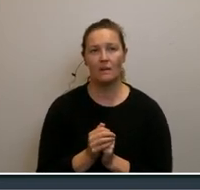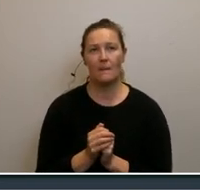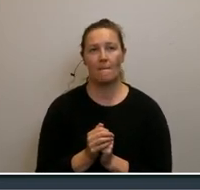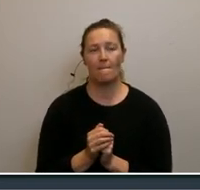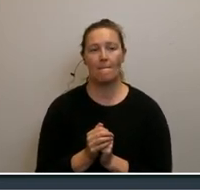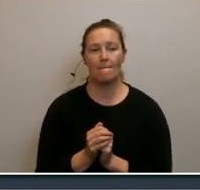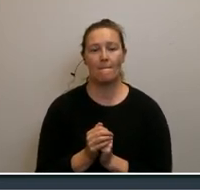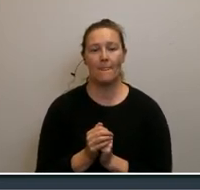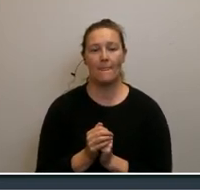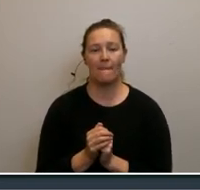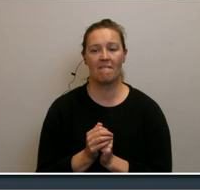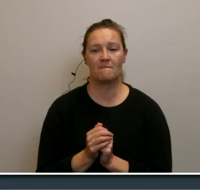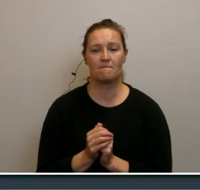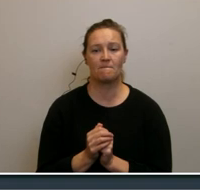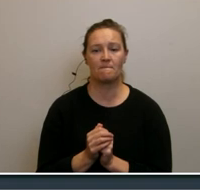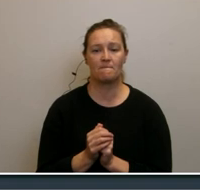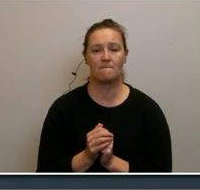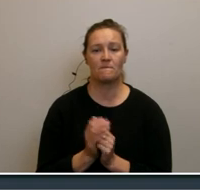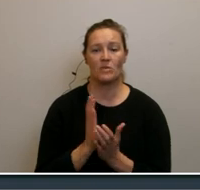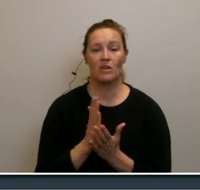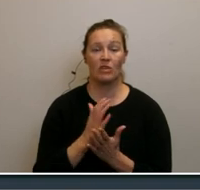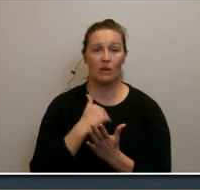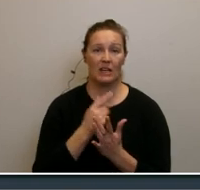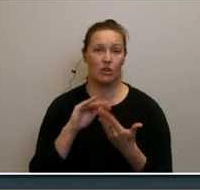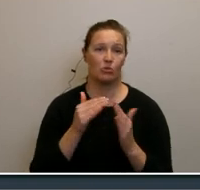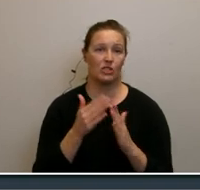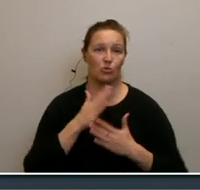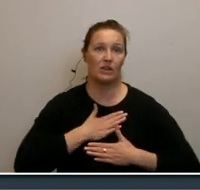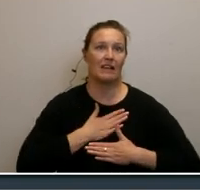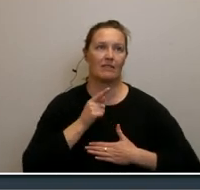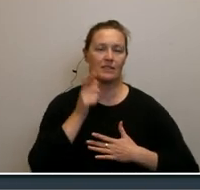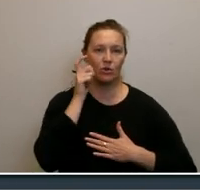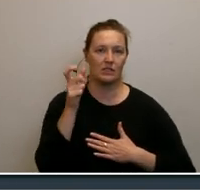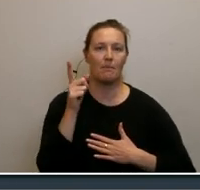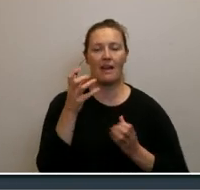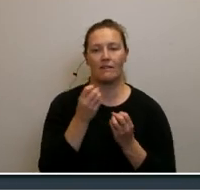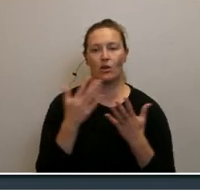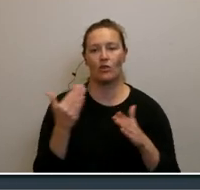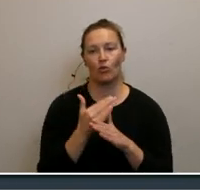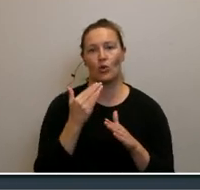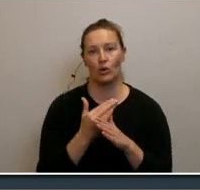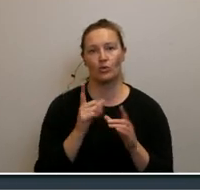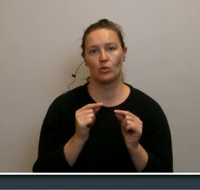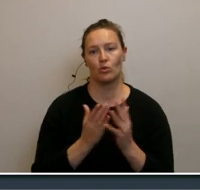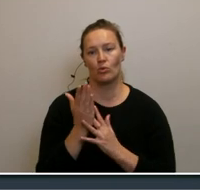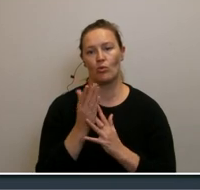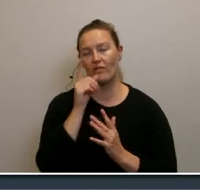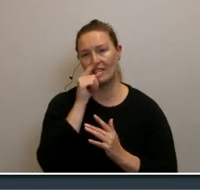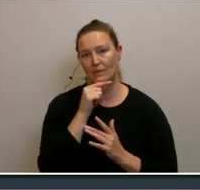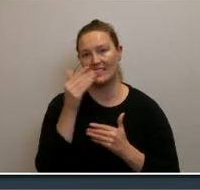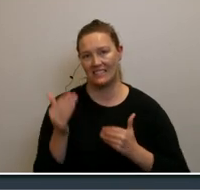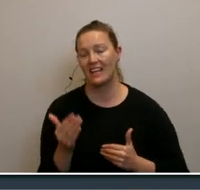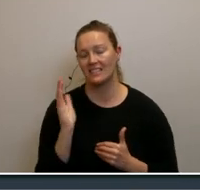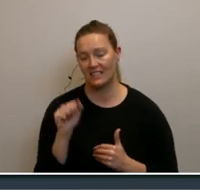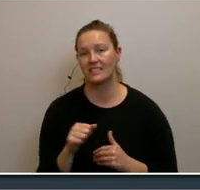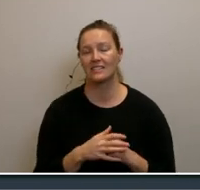all about the community loving this as a concept, and we've got a fair bit of work to do through the feasibility stage to